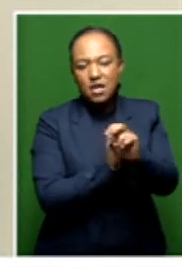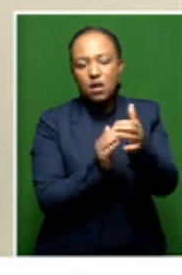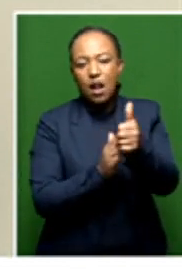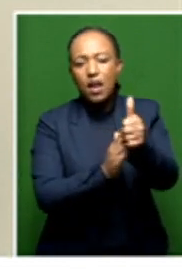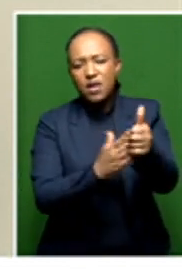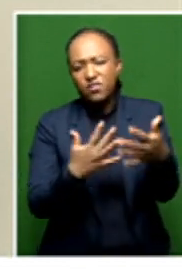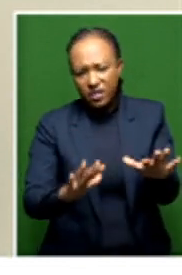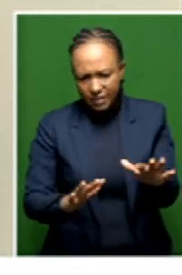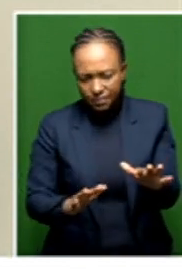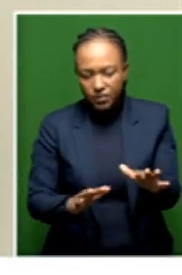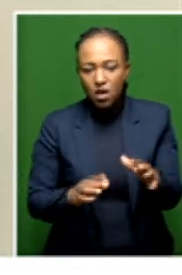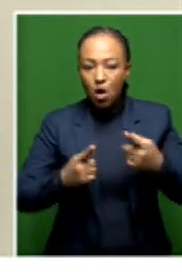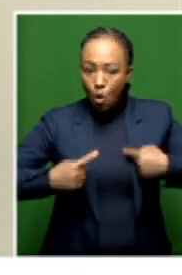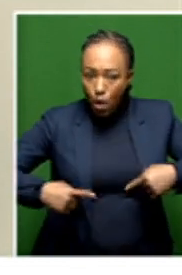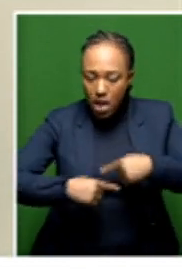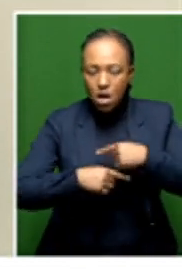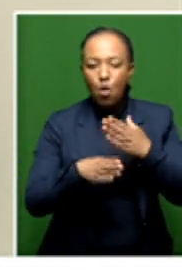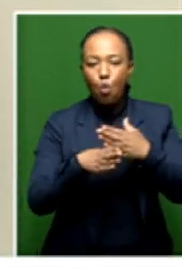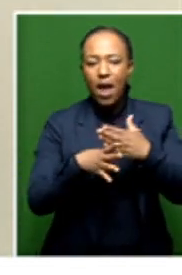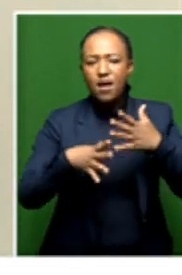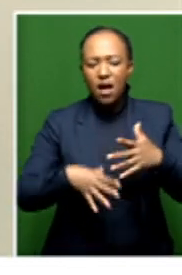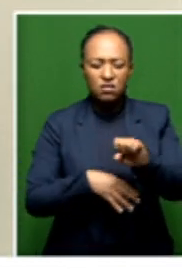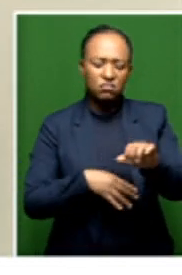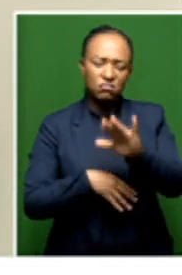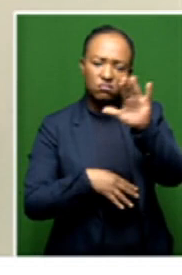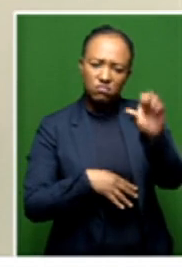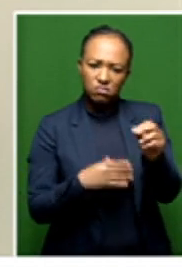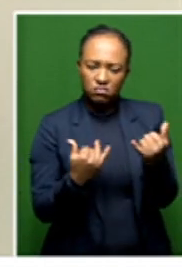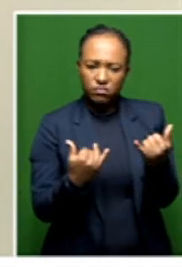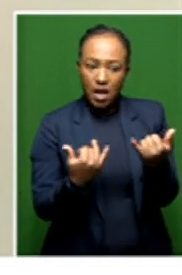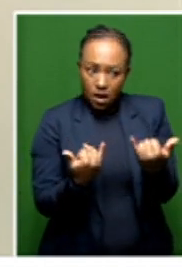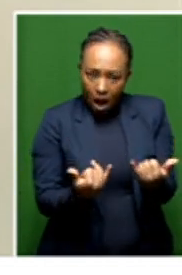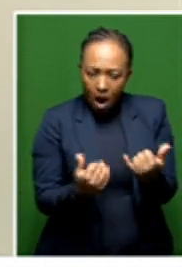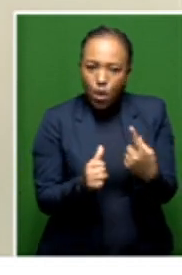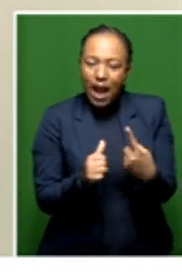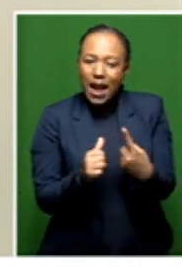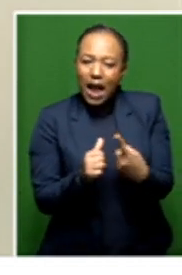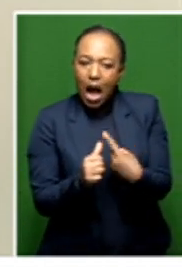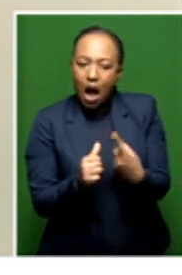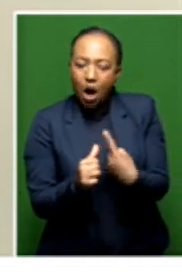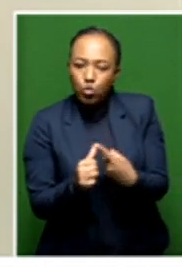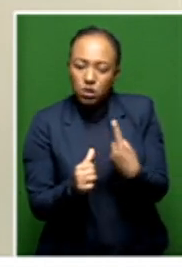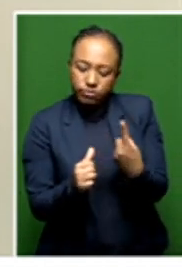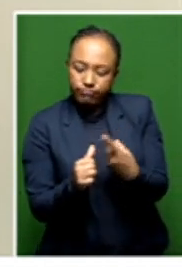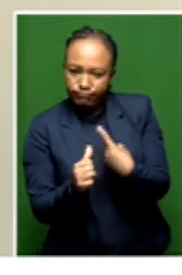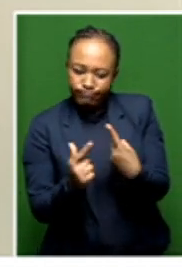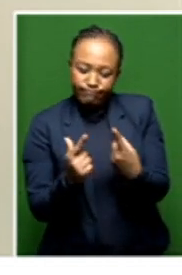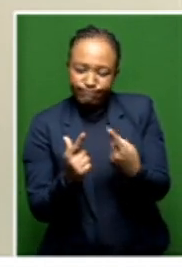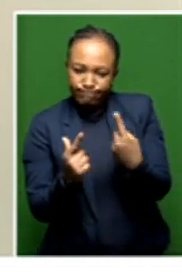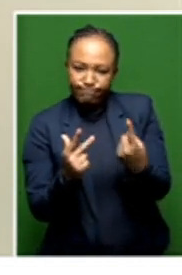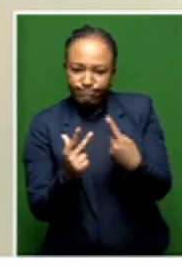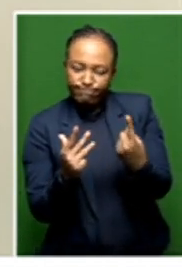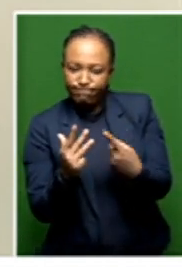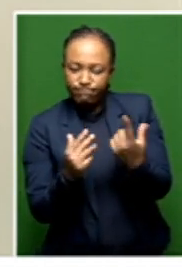ANC as workers in South Africa, and counting on those. And we're not blind to the fact that there are